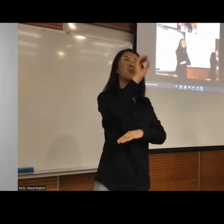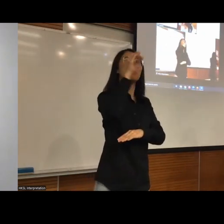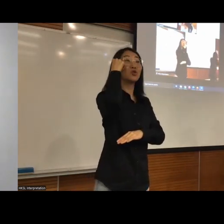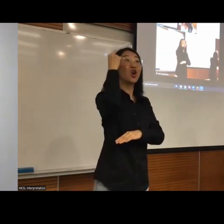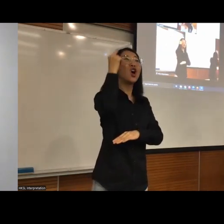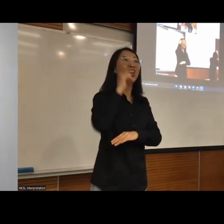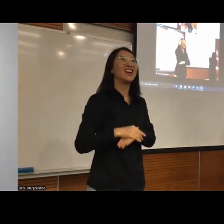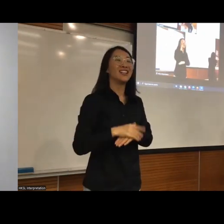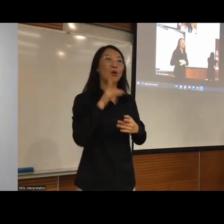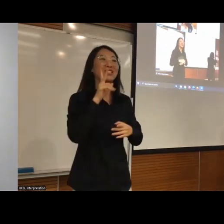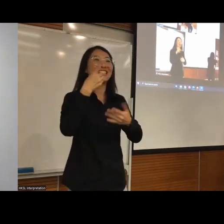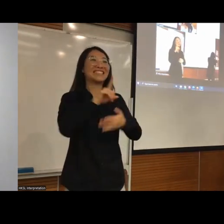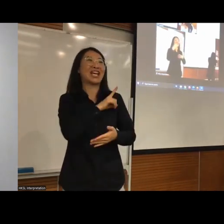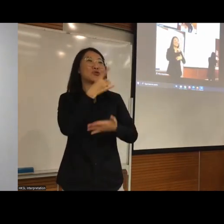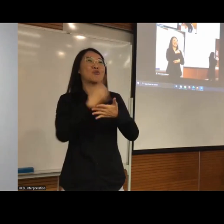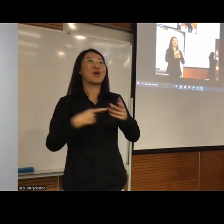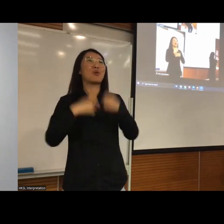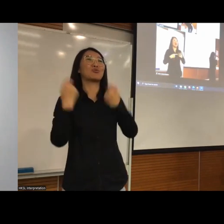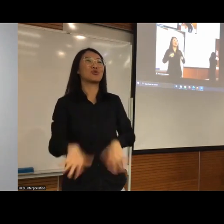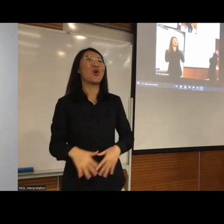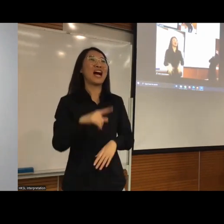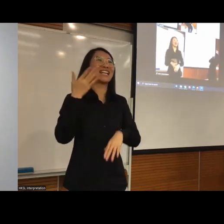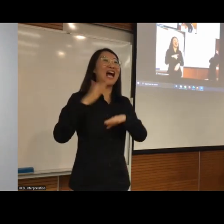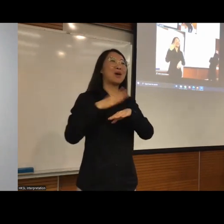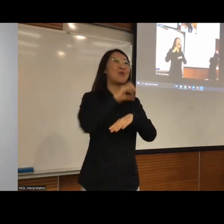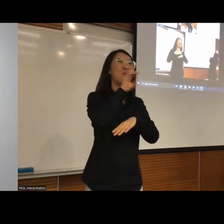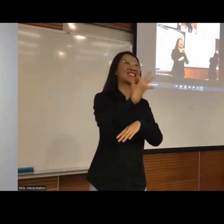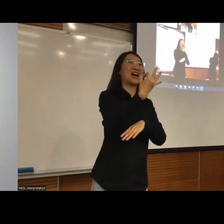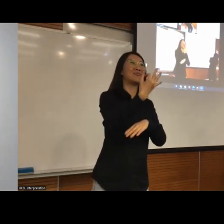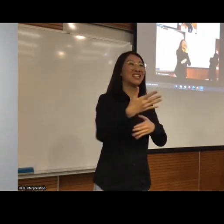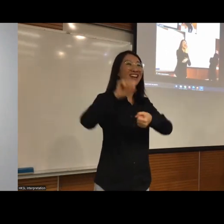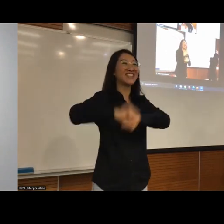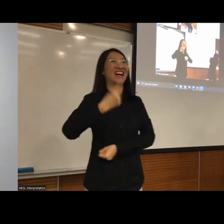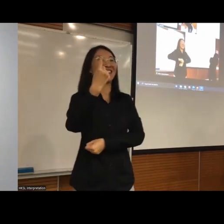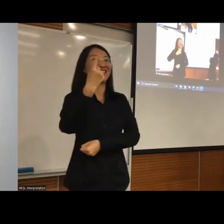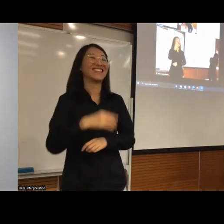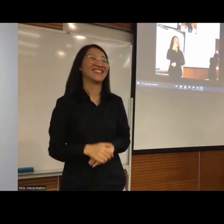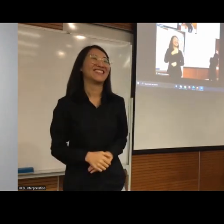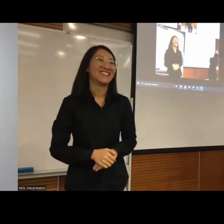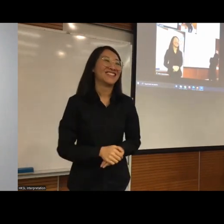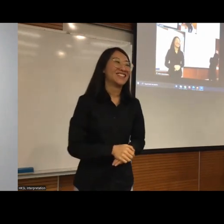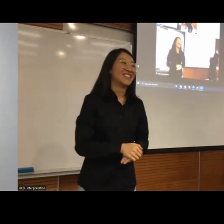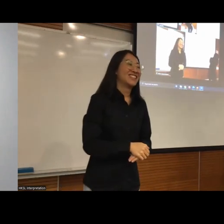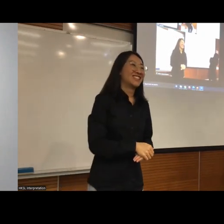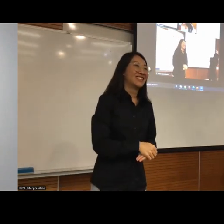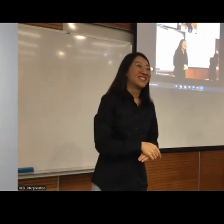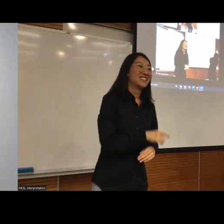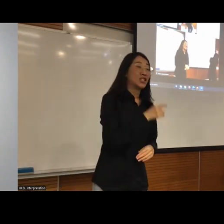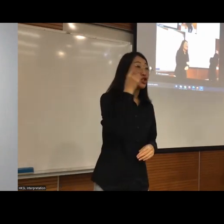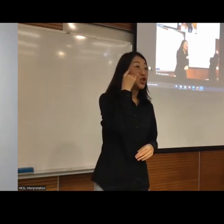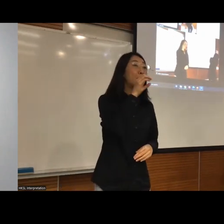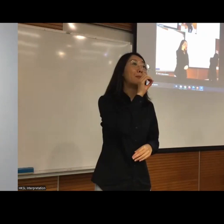I'm breaking my own rule here. So one final question. She would like to ask, or he would like to ask, whether there